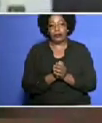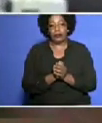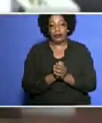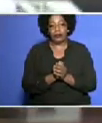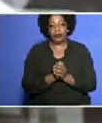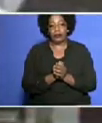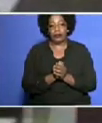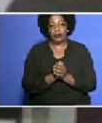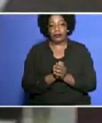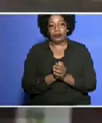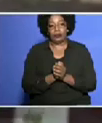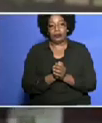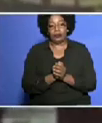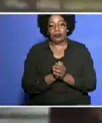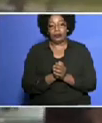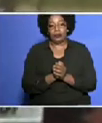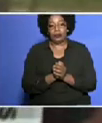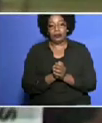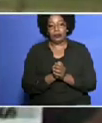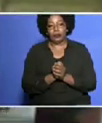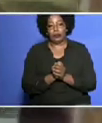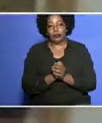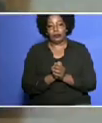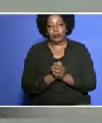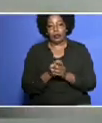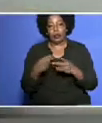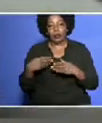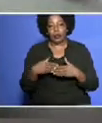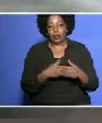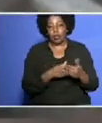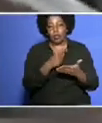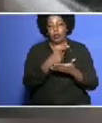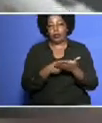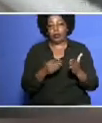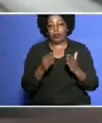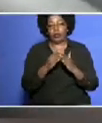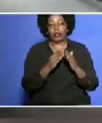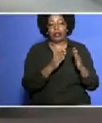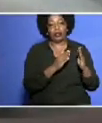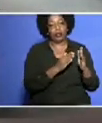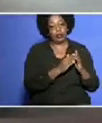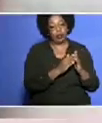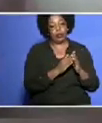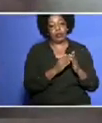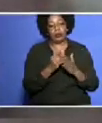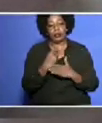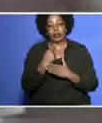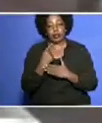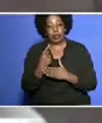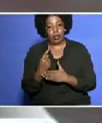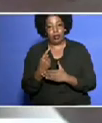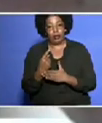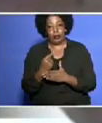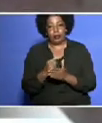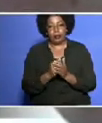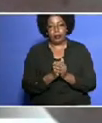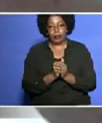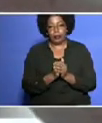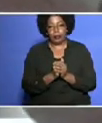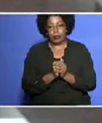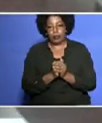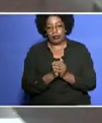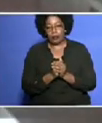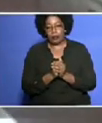we receive good support and direction of what the community pulse is from Dr. San Sundar and from